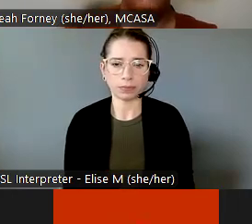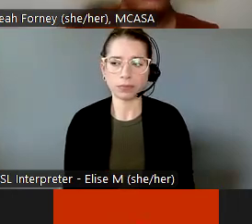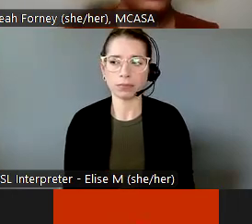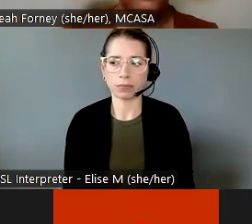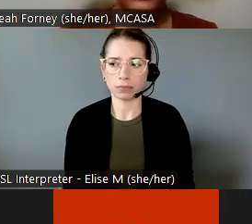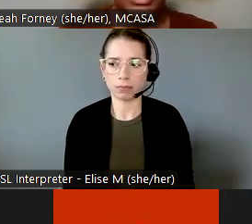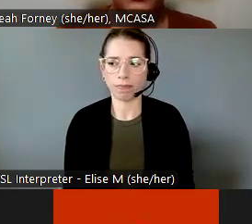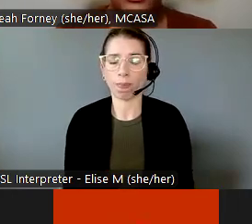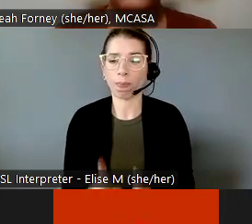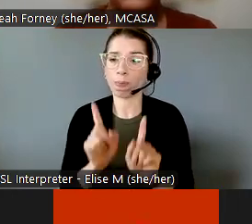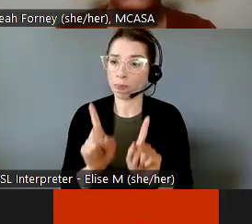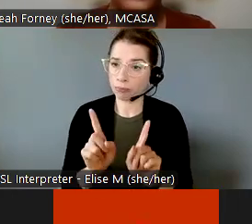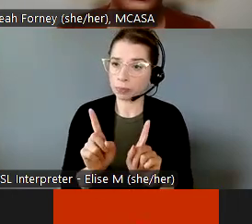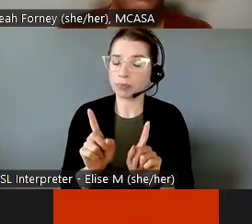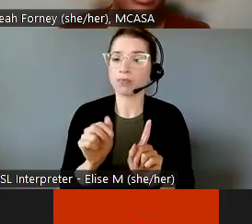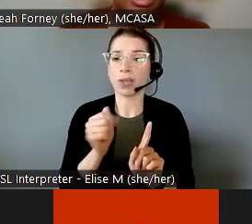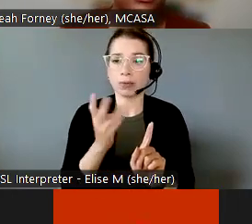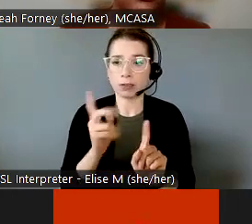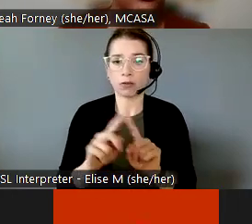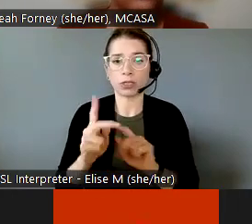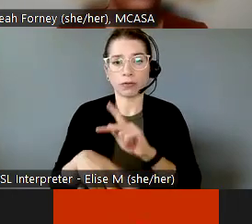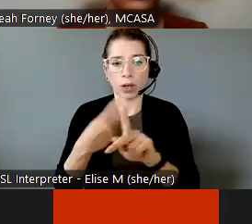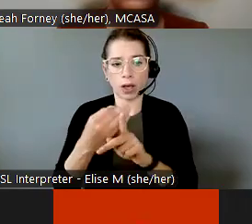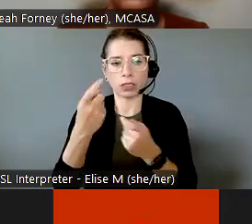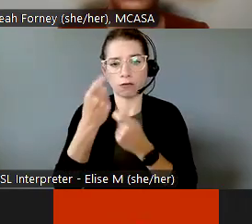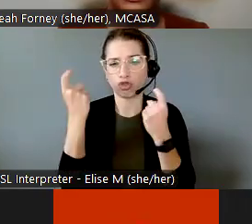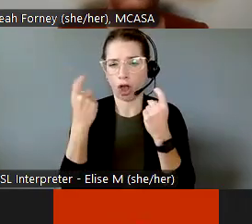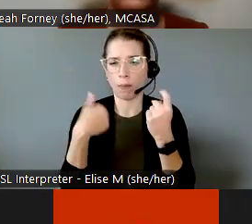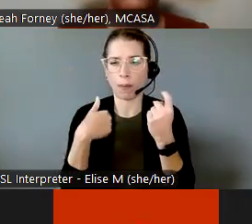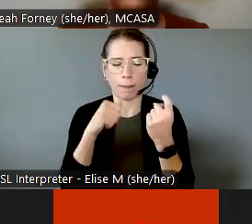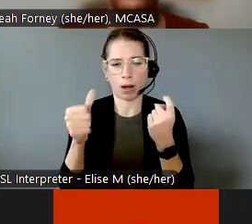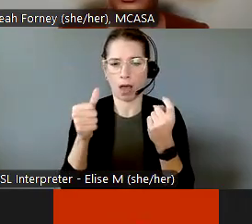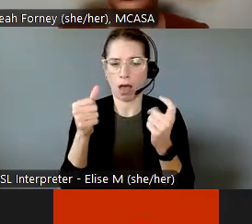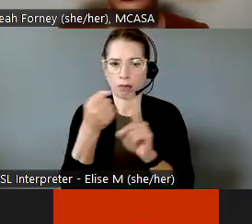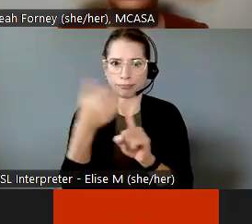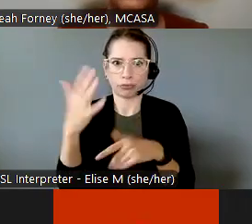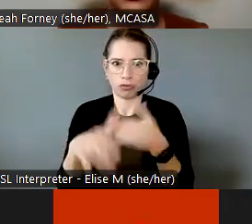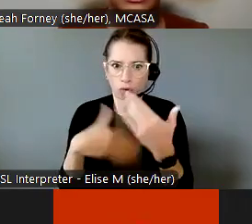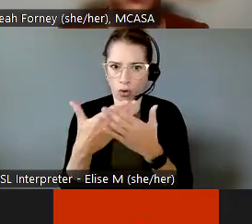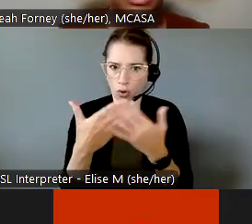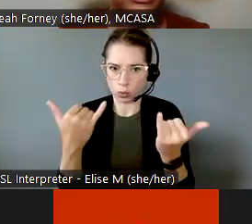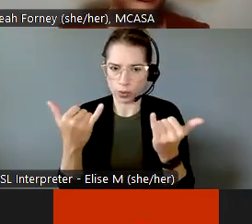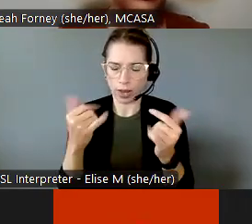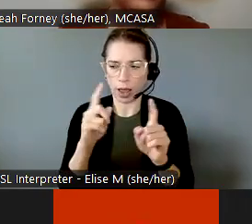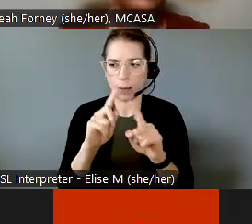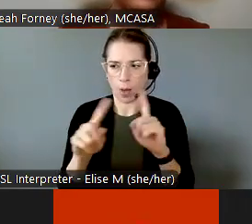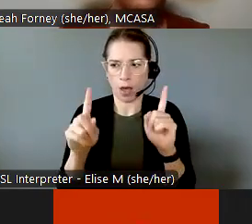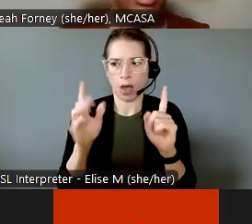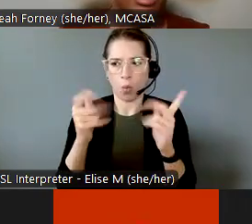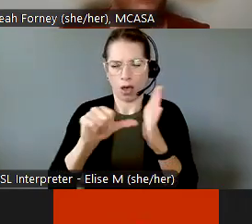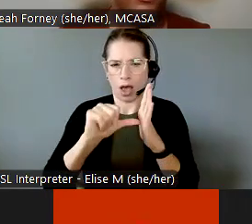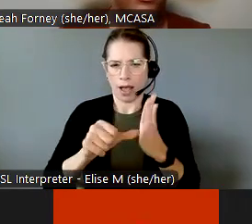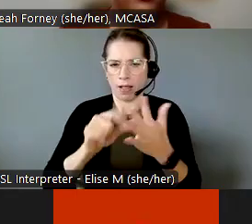Now, there are several types of trauma, and I'm not going to go through all of them today, but I will highlight specifically